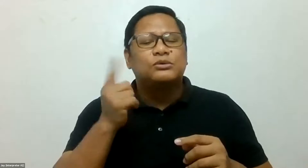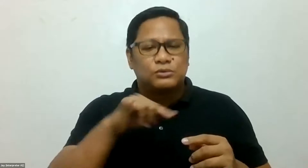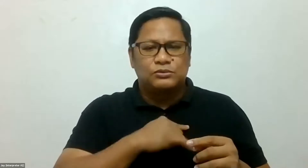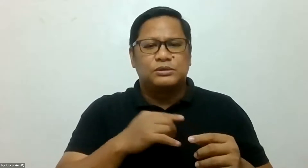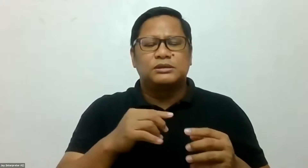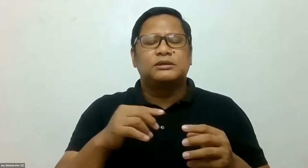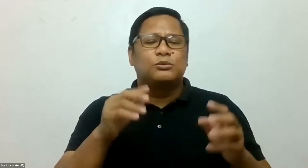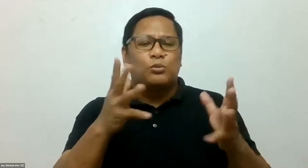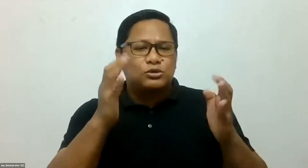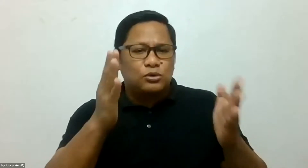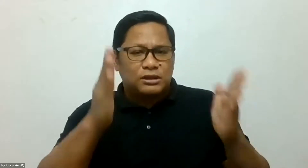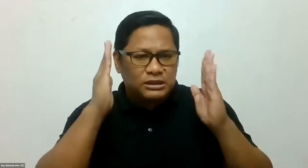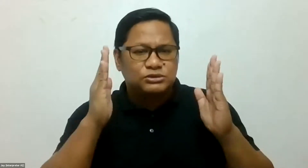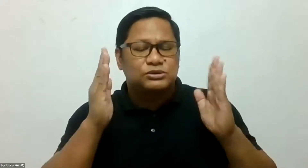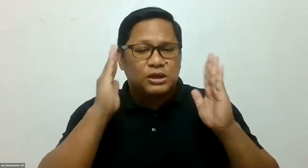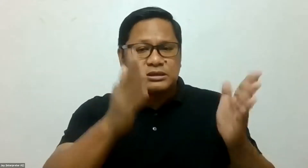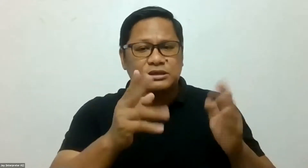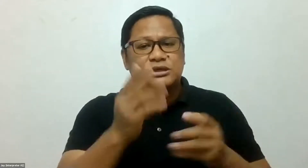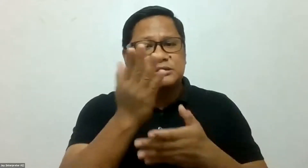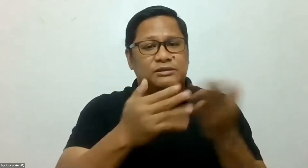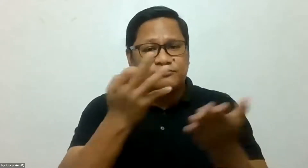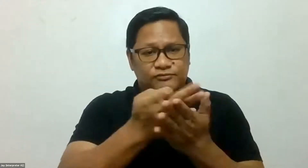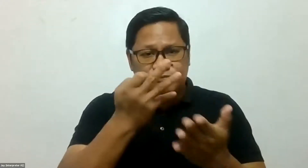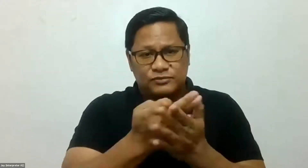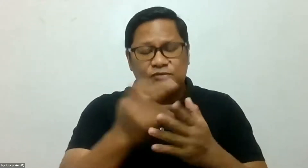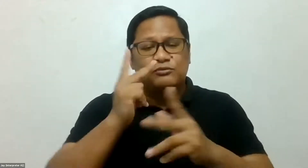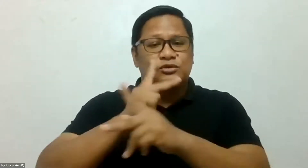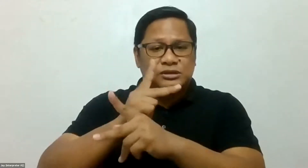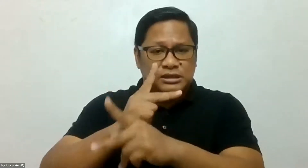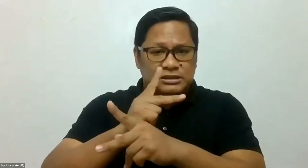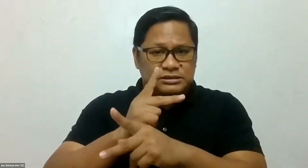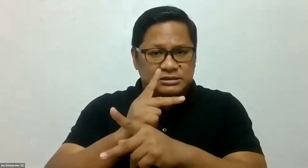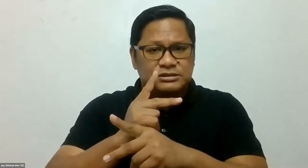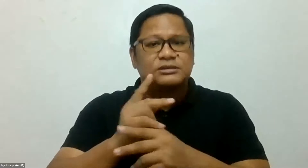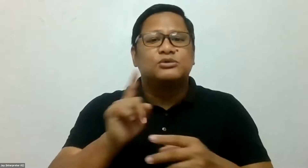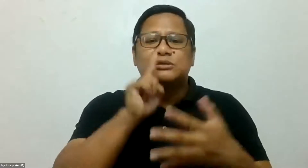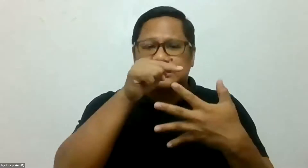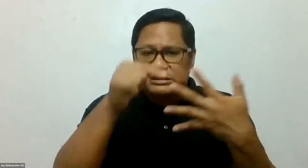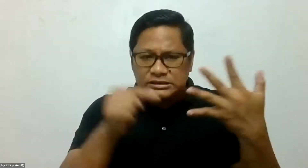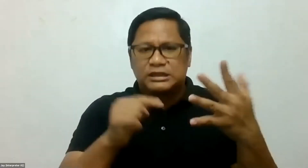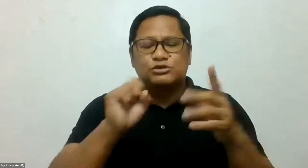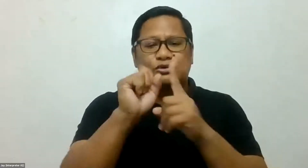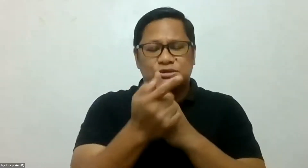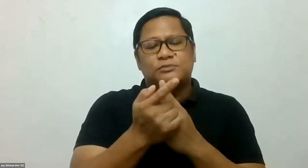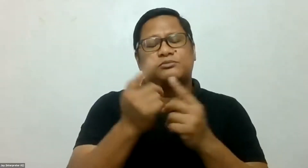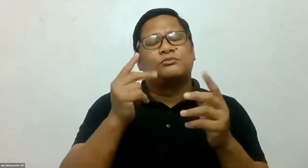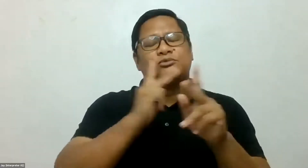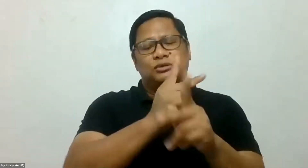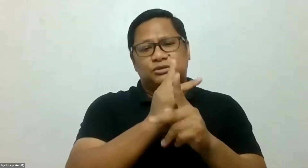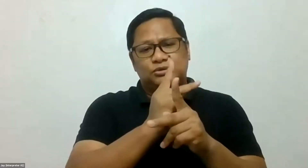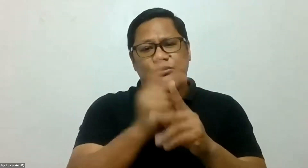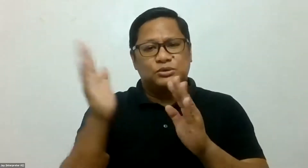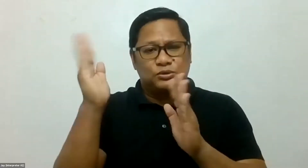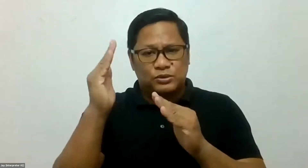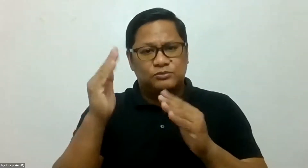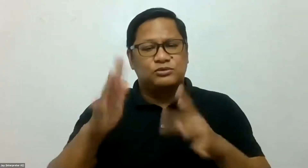to some attention, admittedly some funding, to Section 23 of NICC, which details the social protection mechanisms, which we hope will come